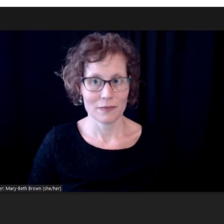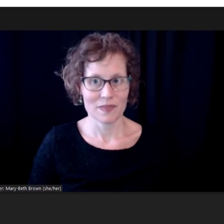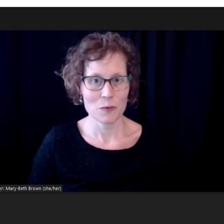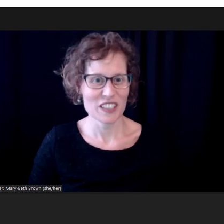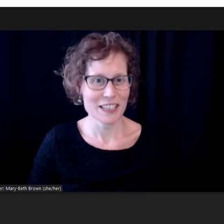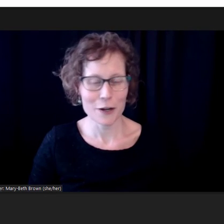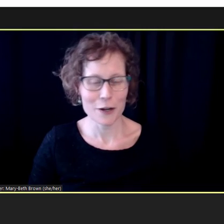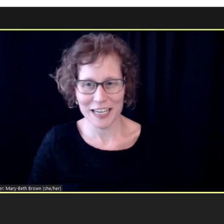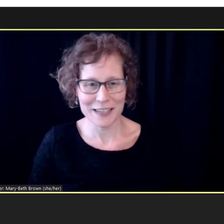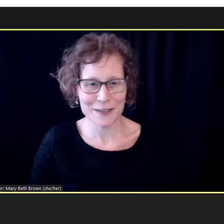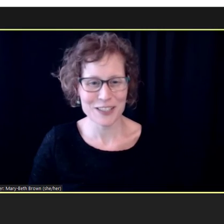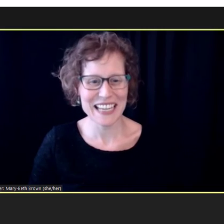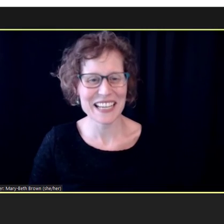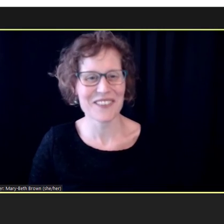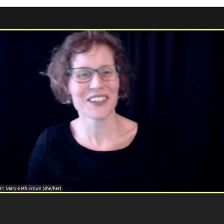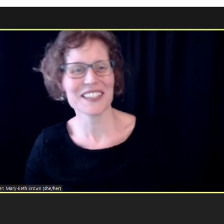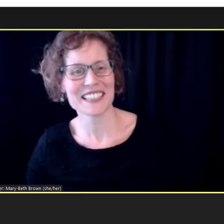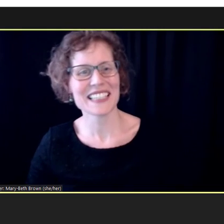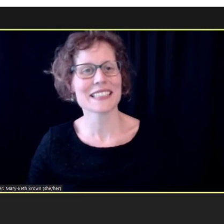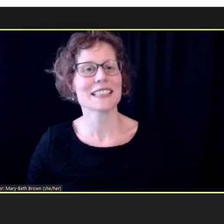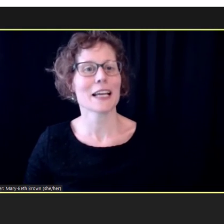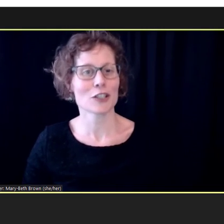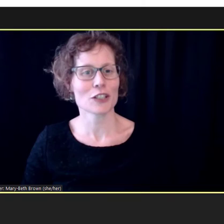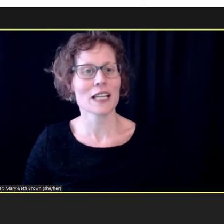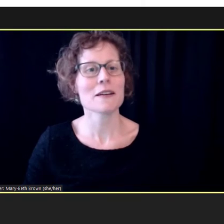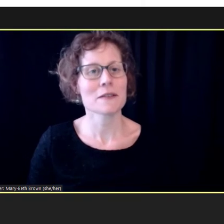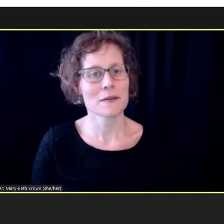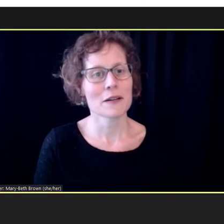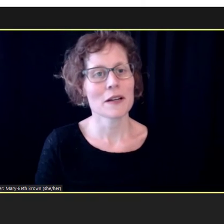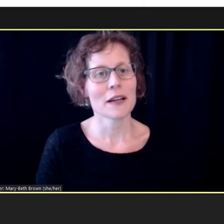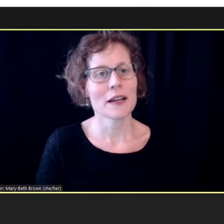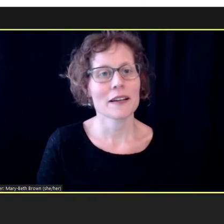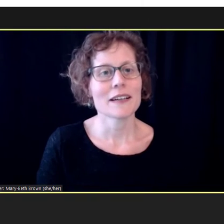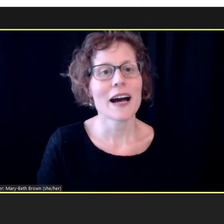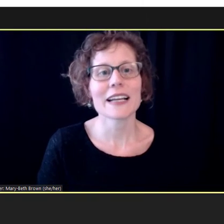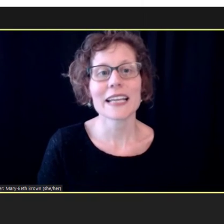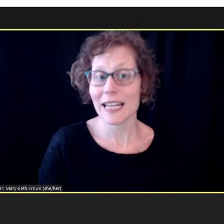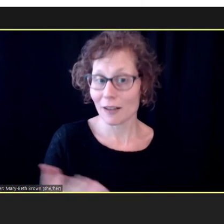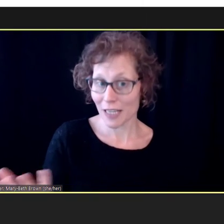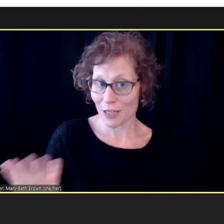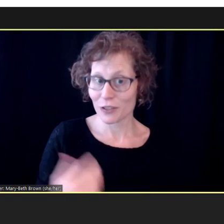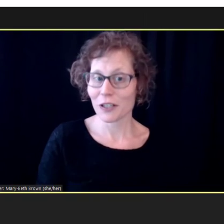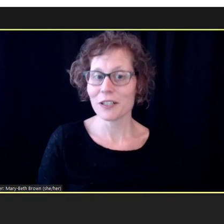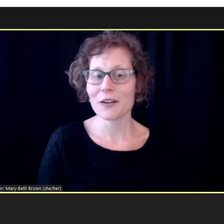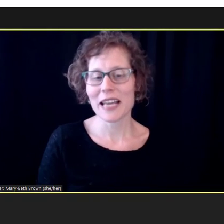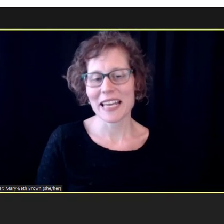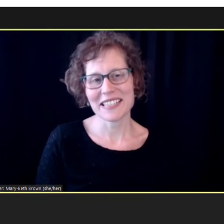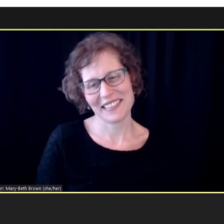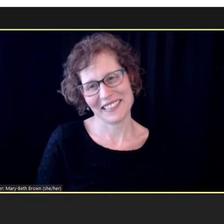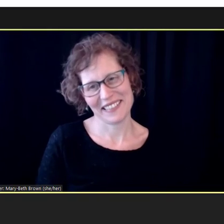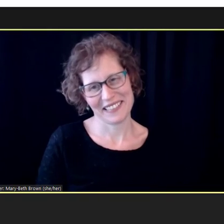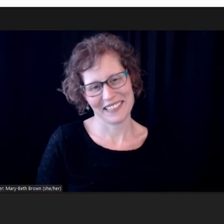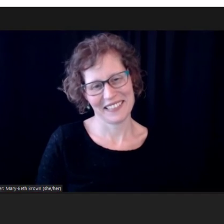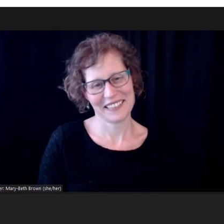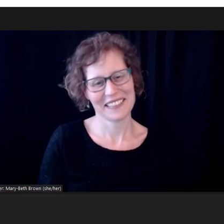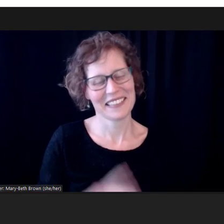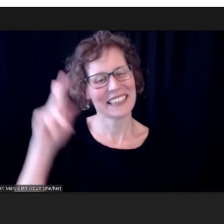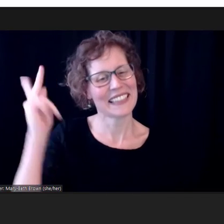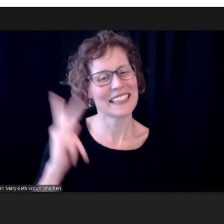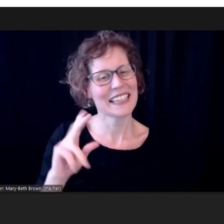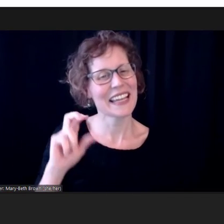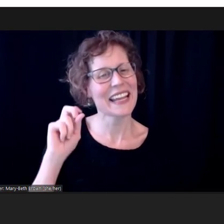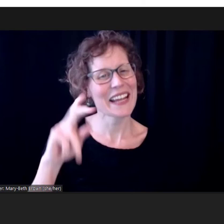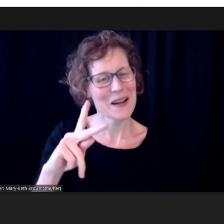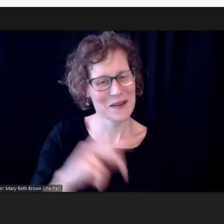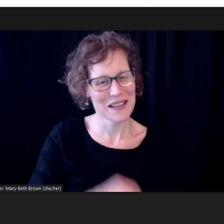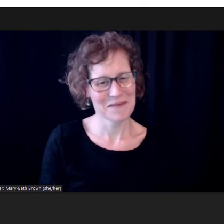Do you want to? We're negotiating who should take it first. This is Ashrala. Katie, I'll let you start. Go ahead. All right. This